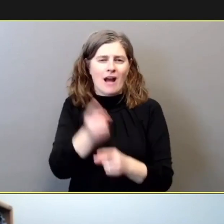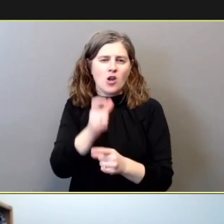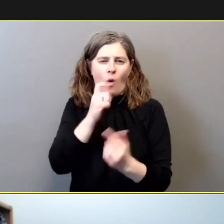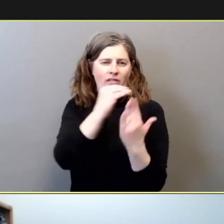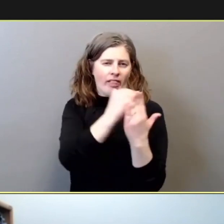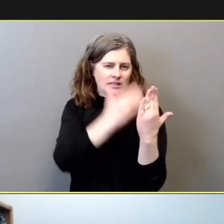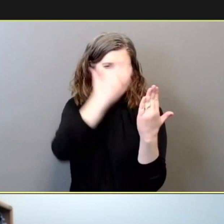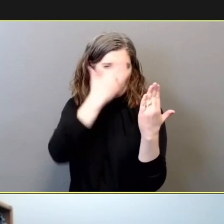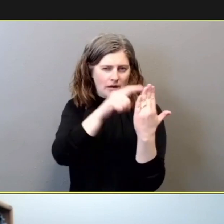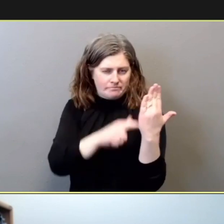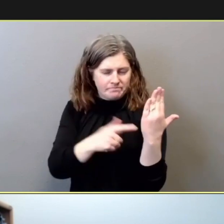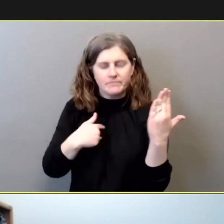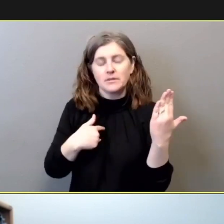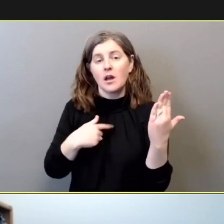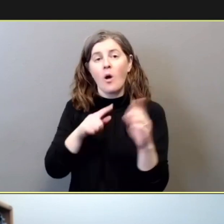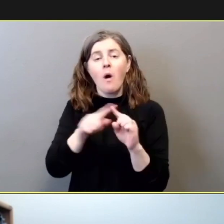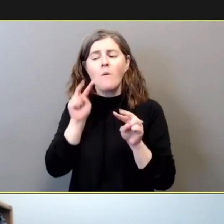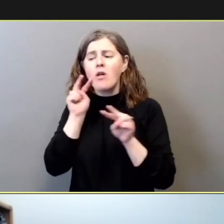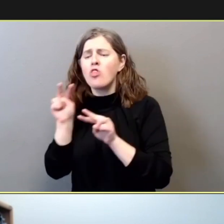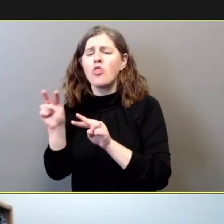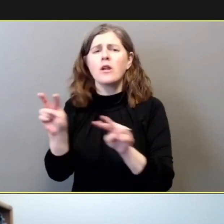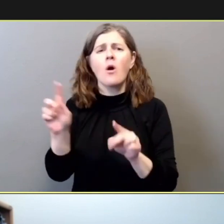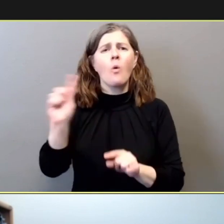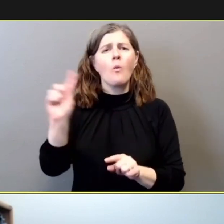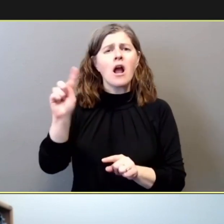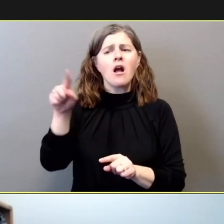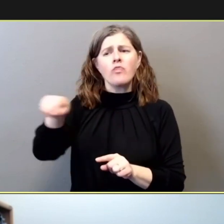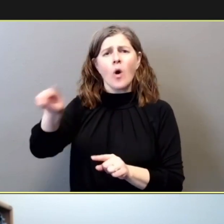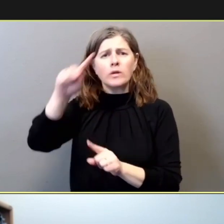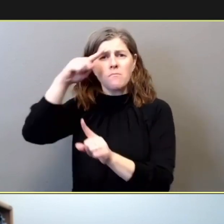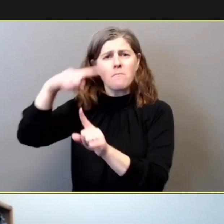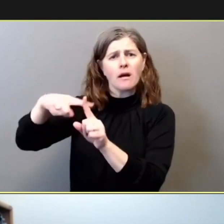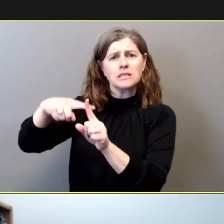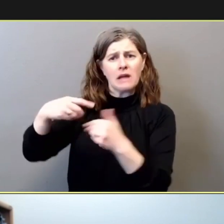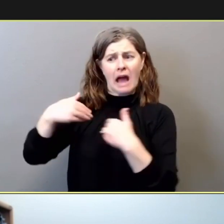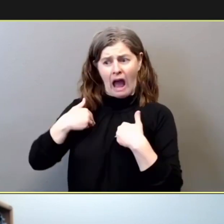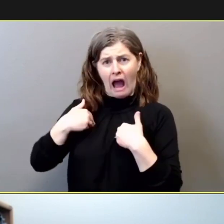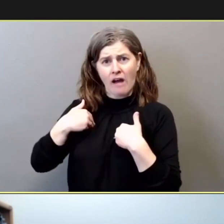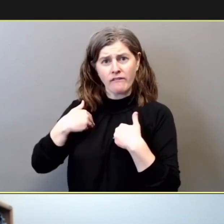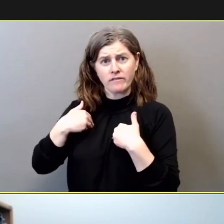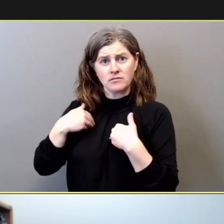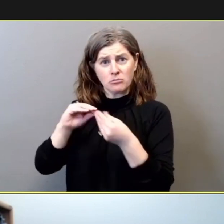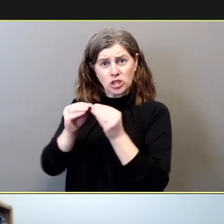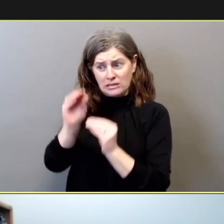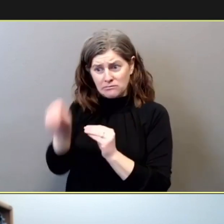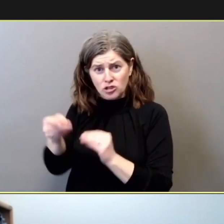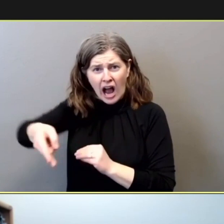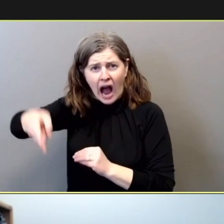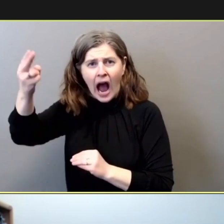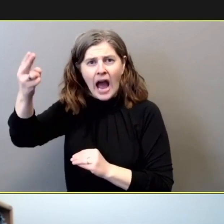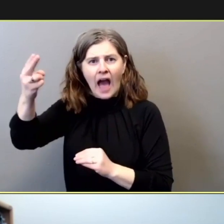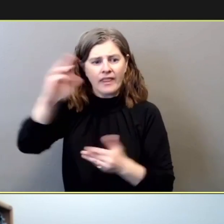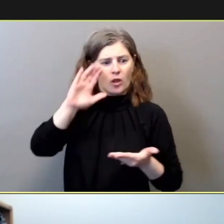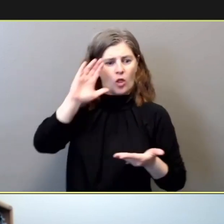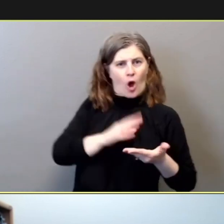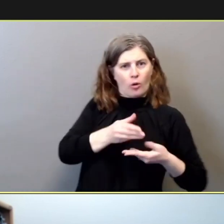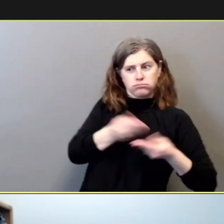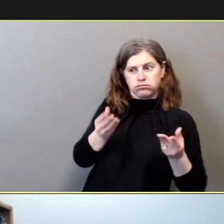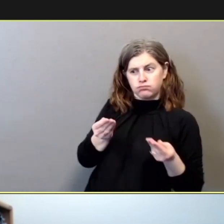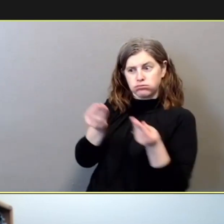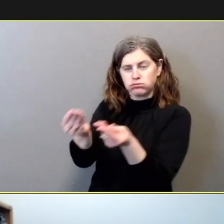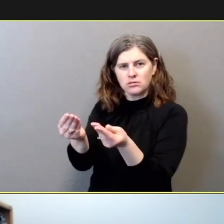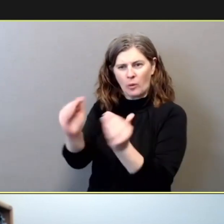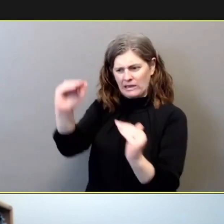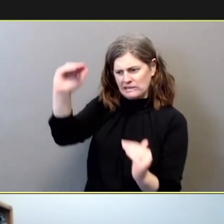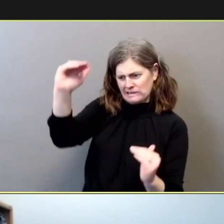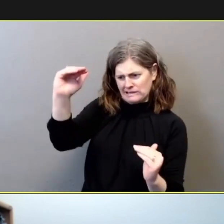what we looked at was where we had positivity rates and low amounts of vaccine in the past had been distributed. And that's how we selected